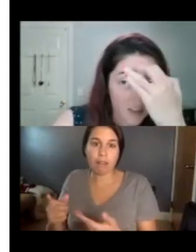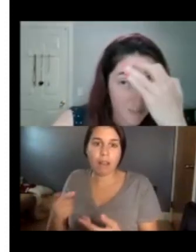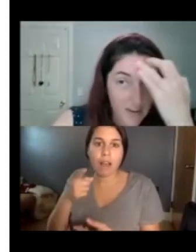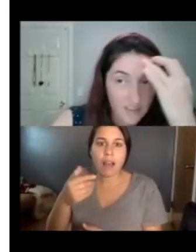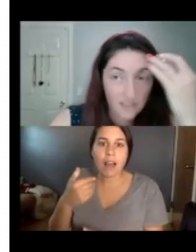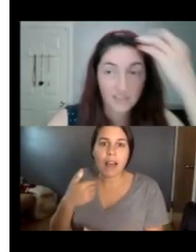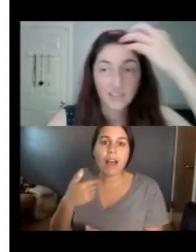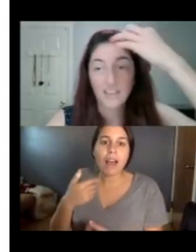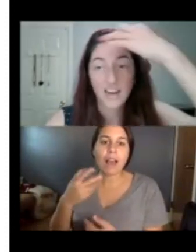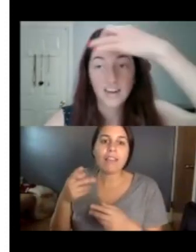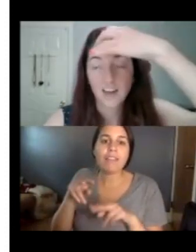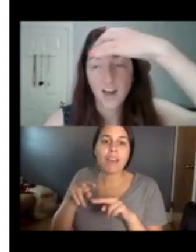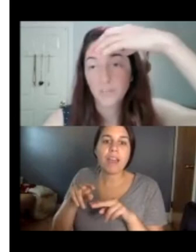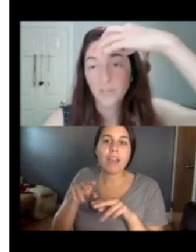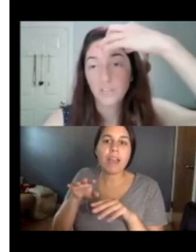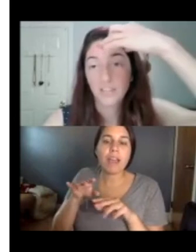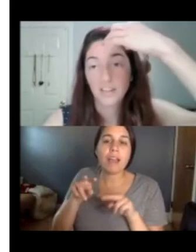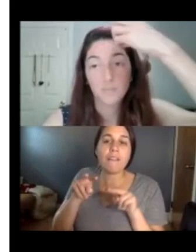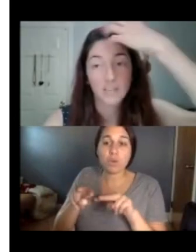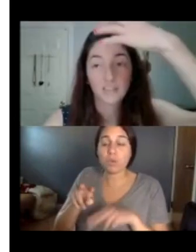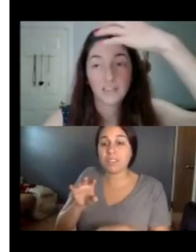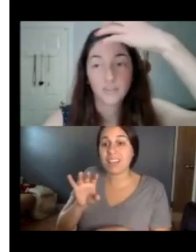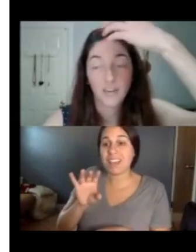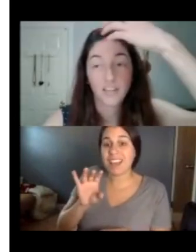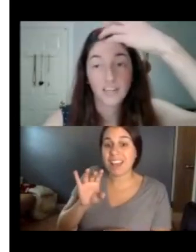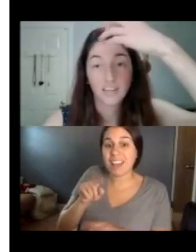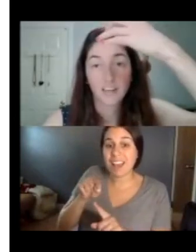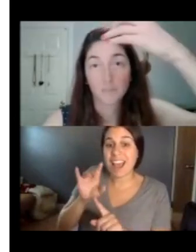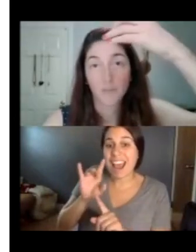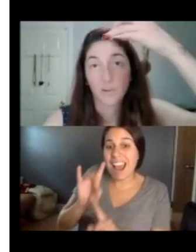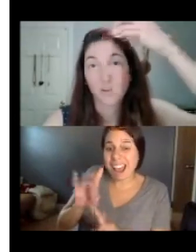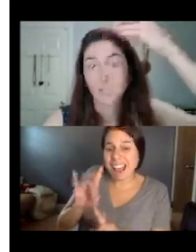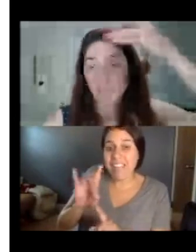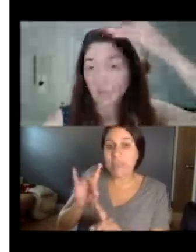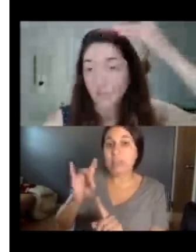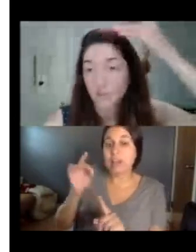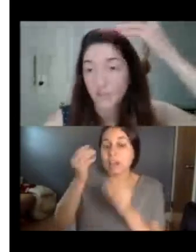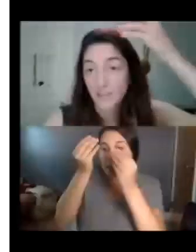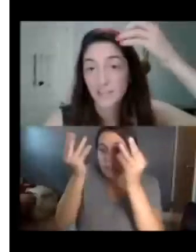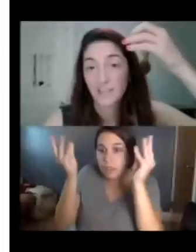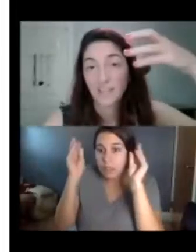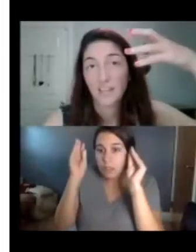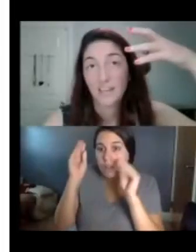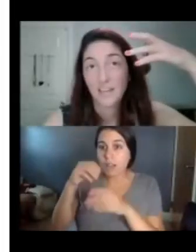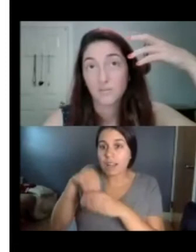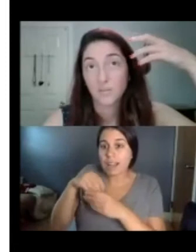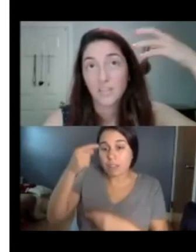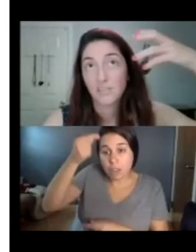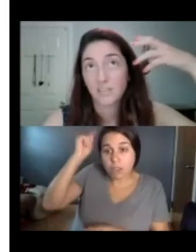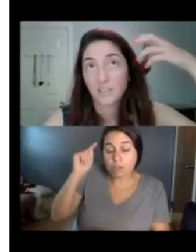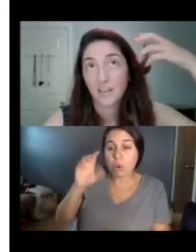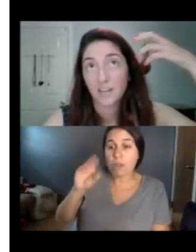used 8 optodes that emit infrared light across the skull and cortex, and